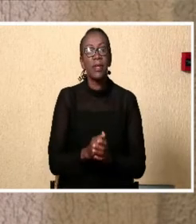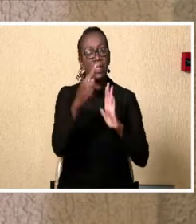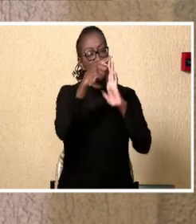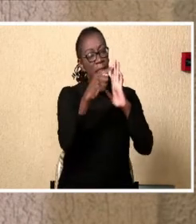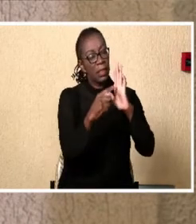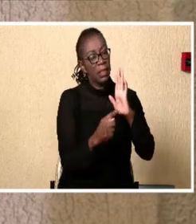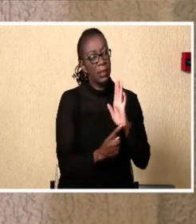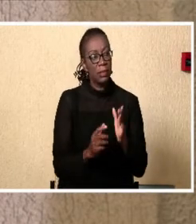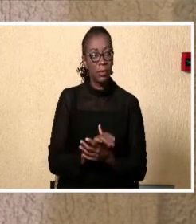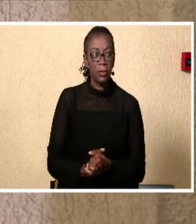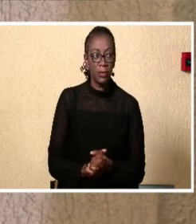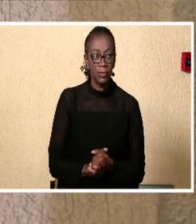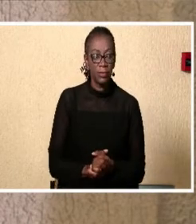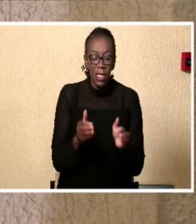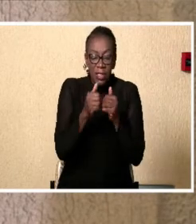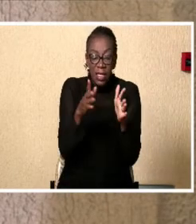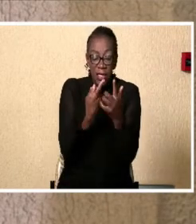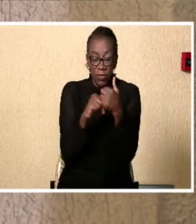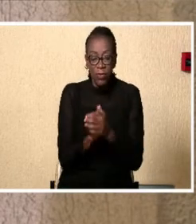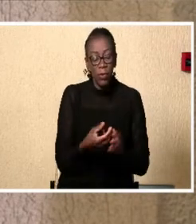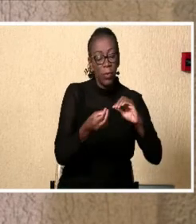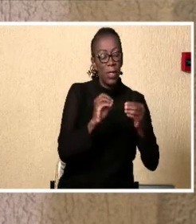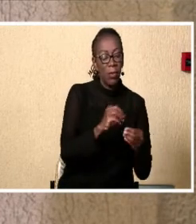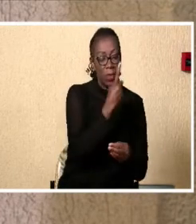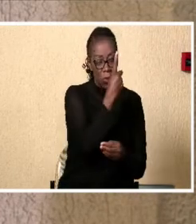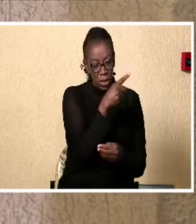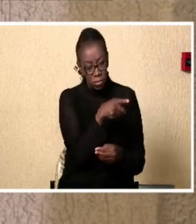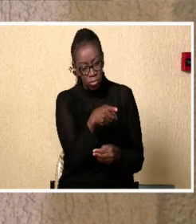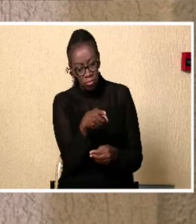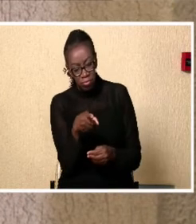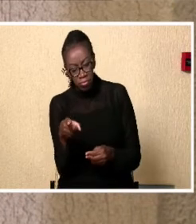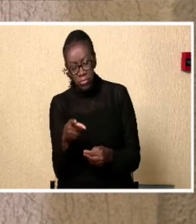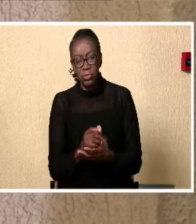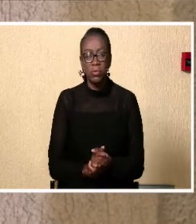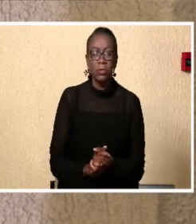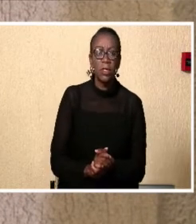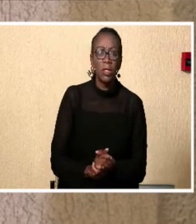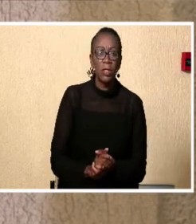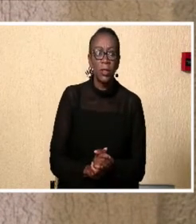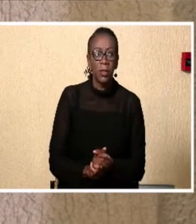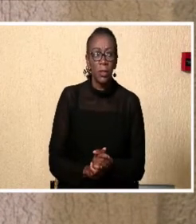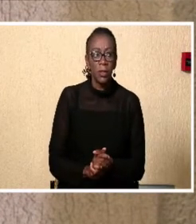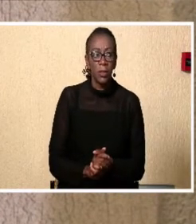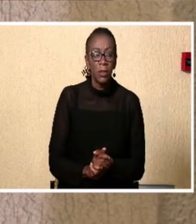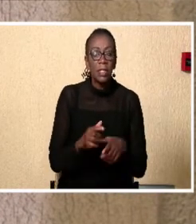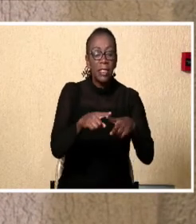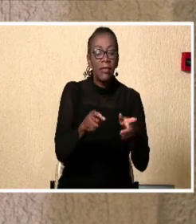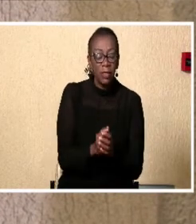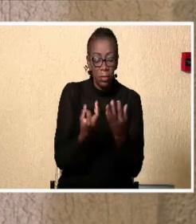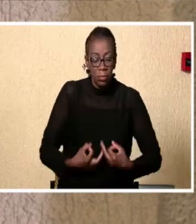from number 1, agriculture, fishing, electricity, gas, steam, air